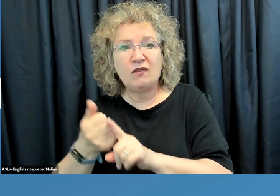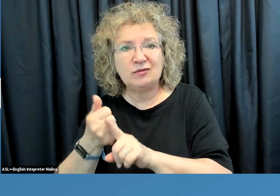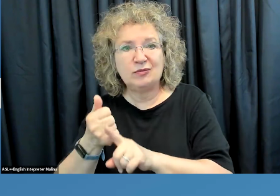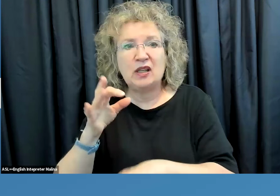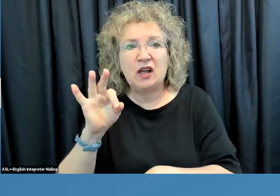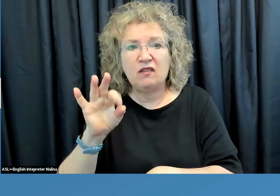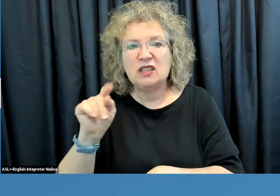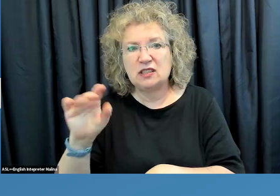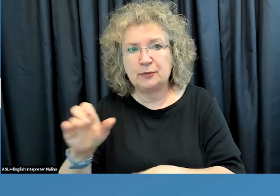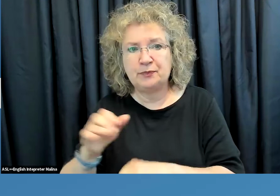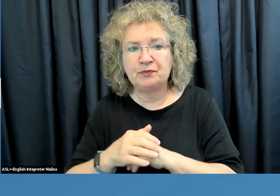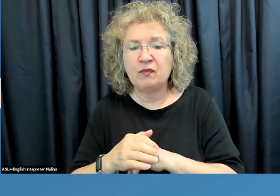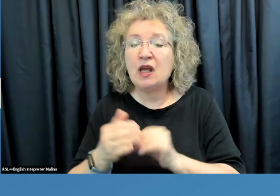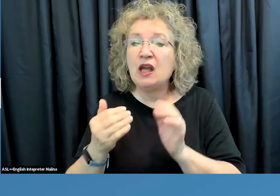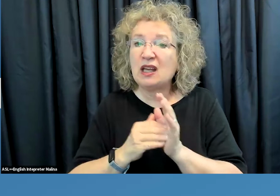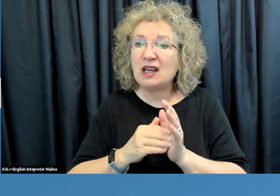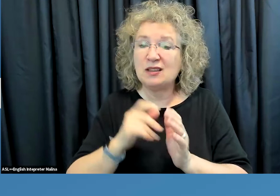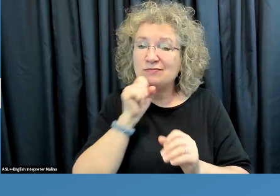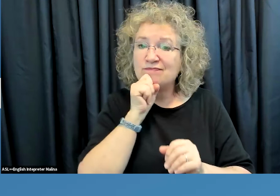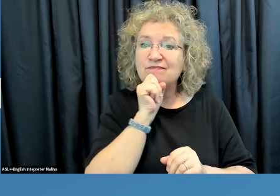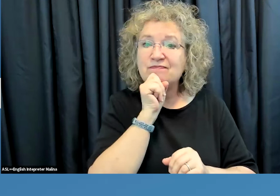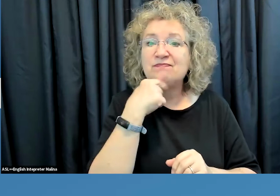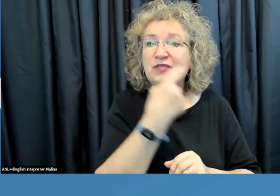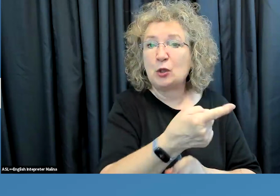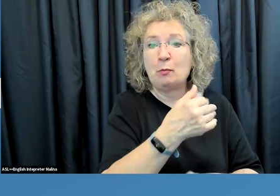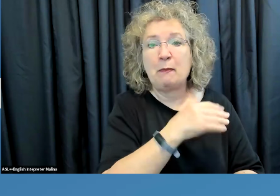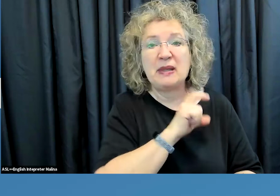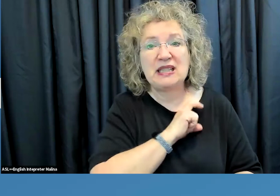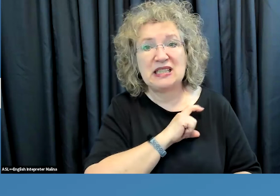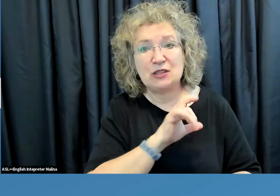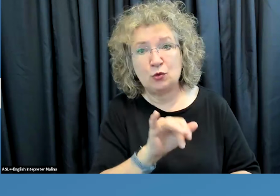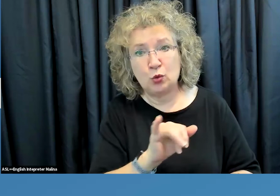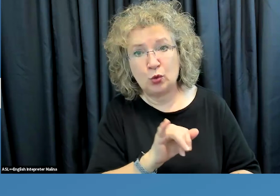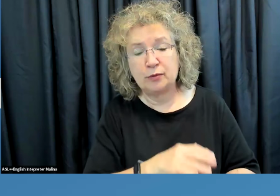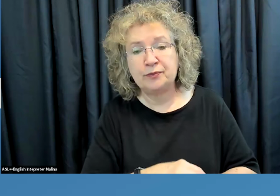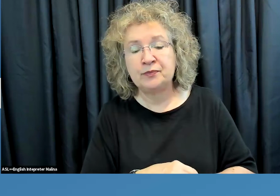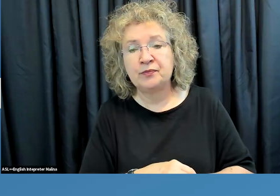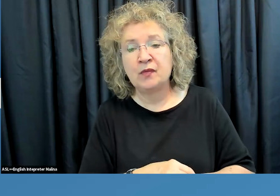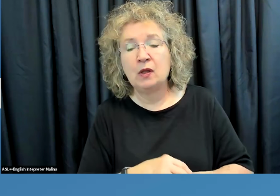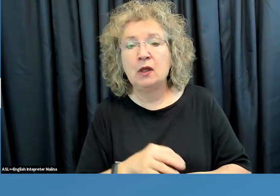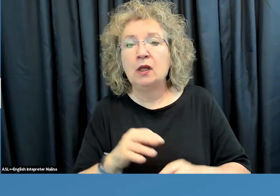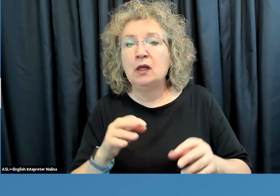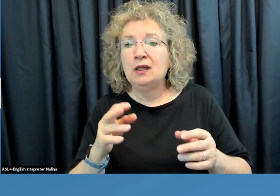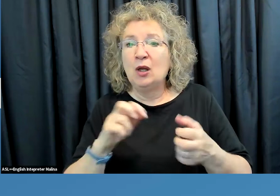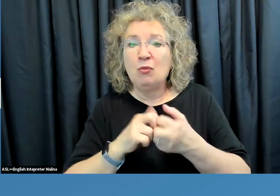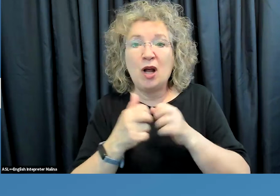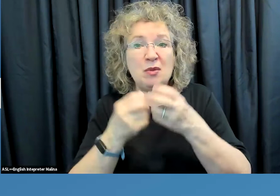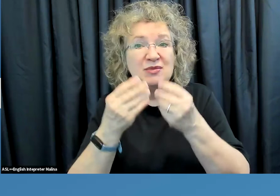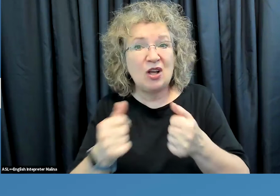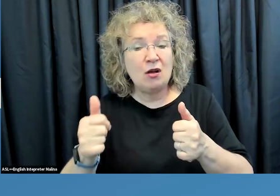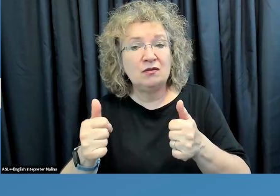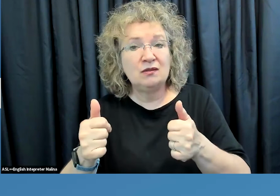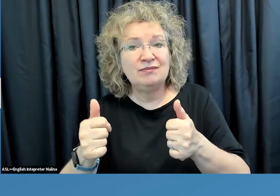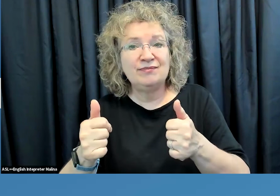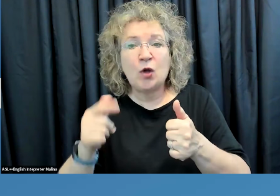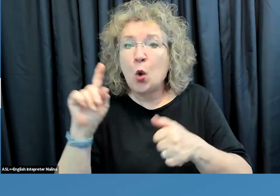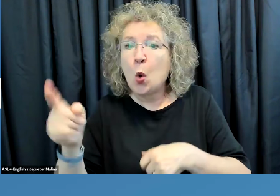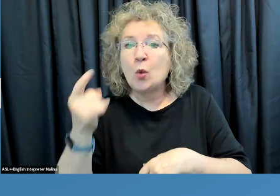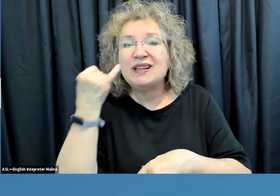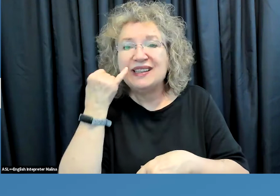again, just a reminder that problems cannot be solved if people do not report them.